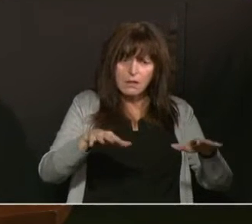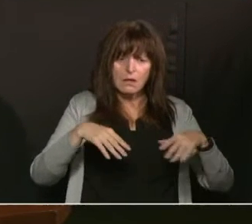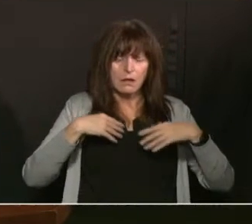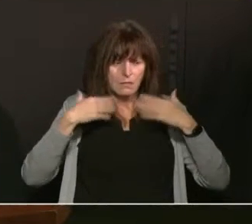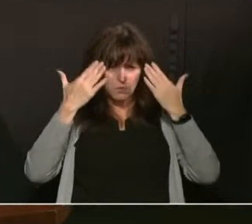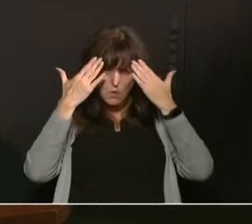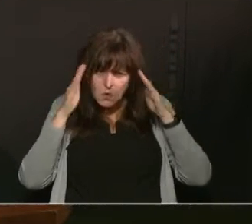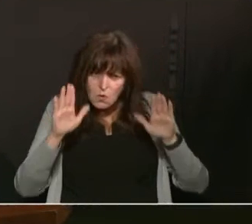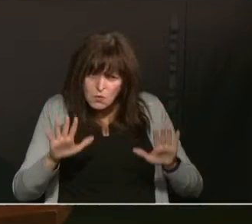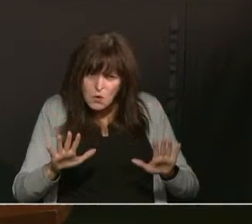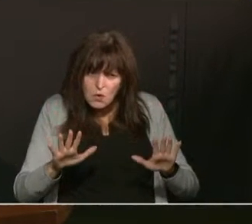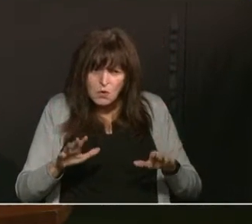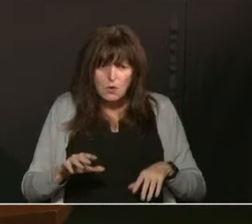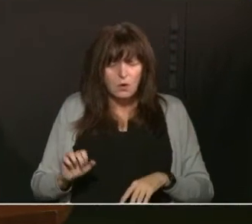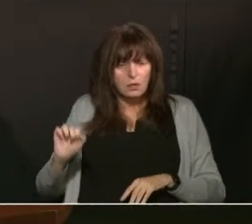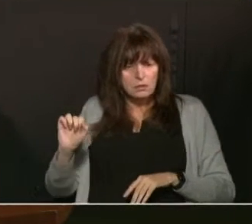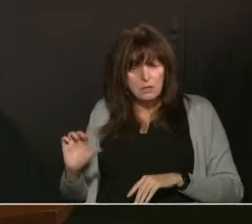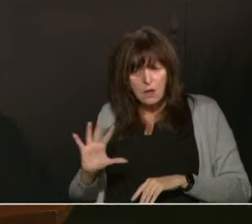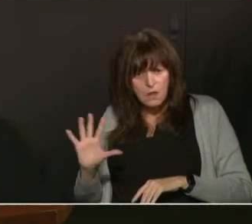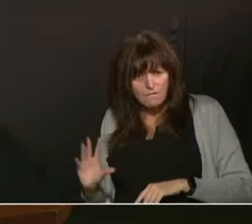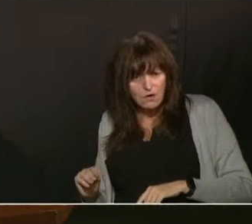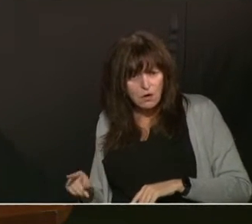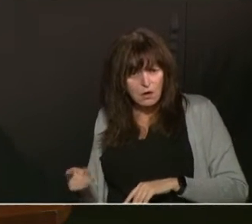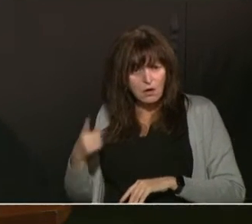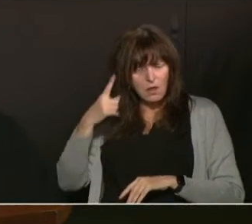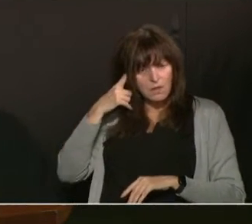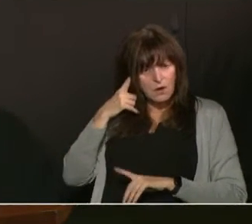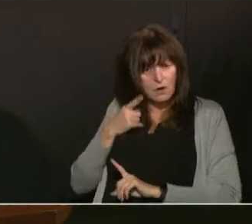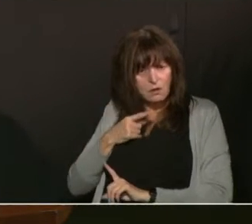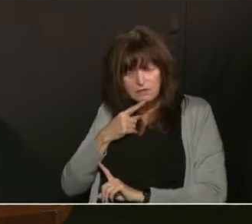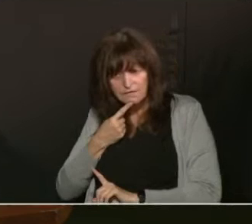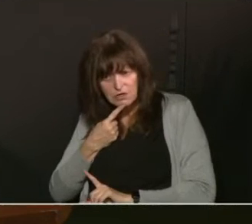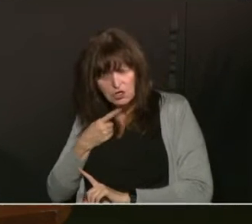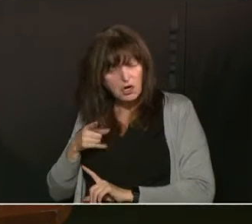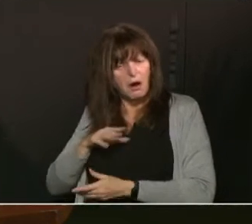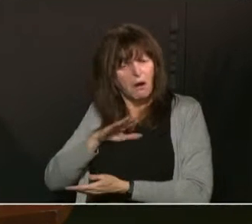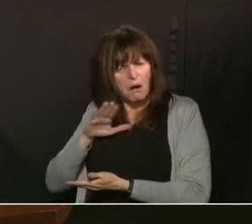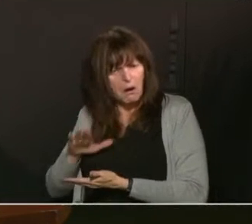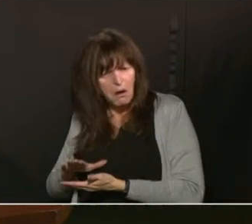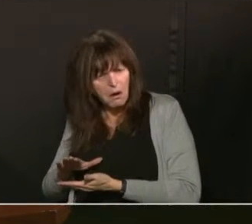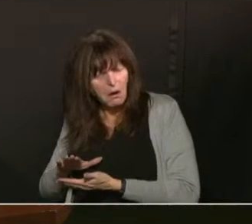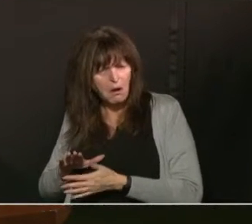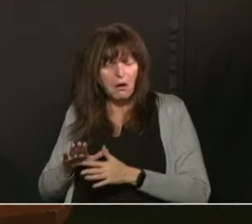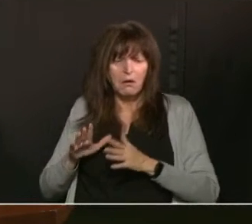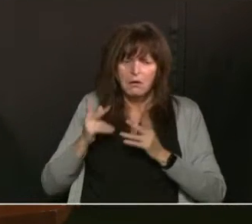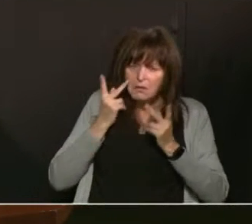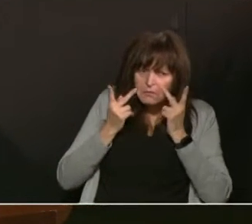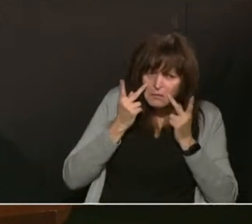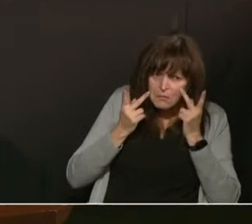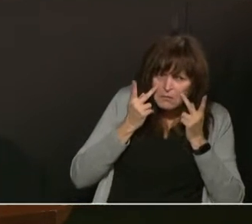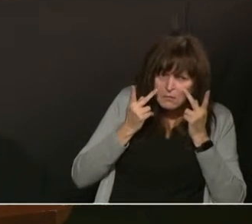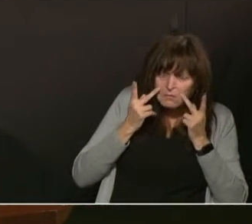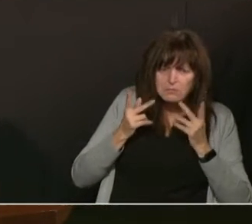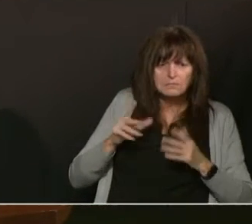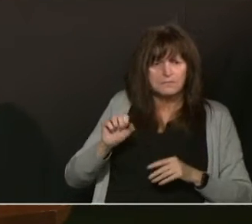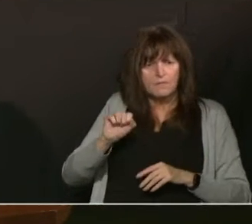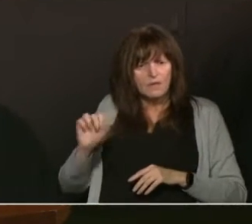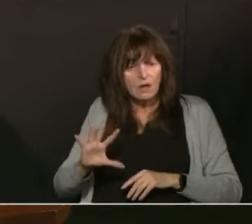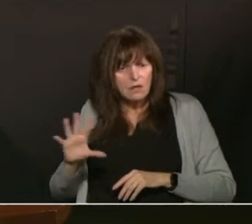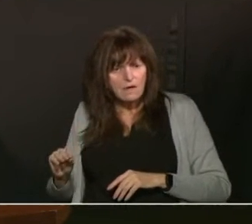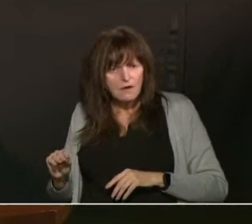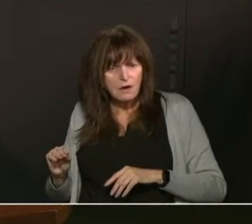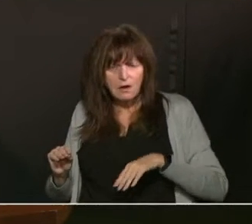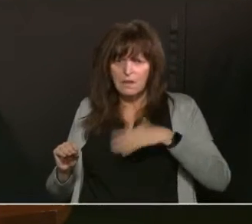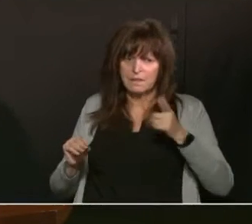I understand the Ontario Science Table said, well, caution against using South Africa data. You got to look to Denmark. At the time, they thought that was tracking for